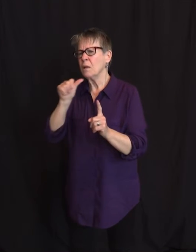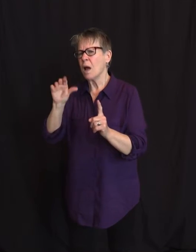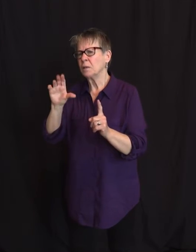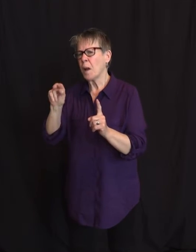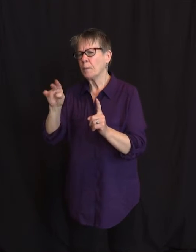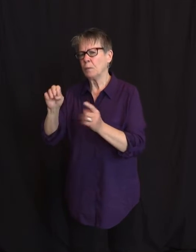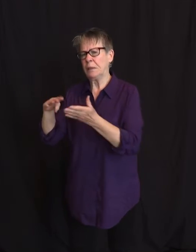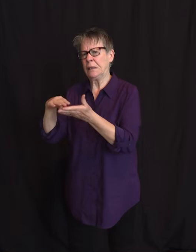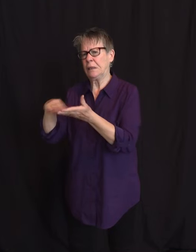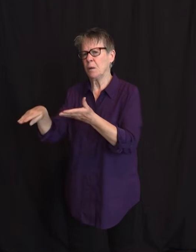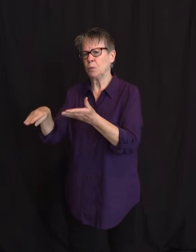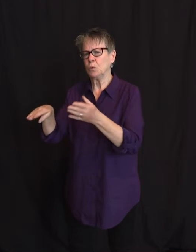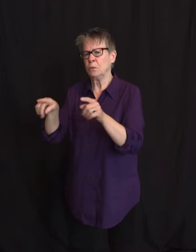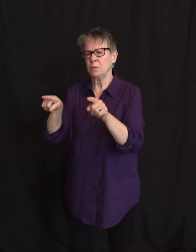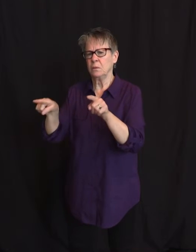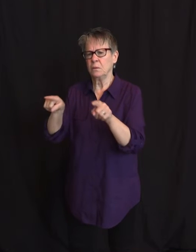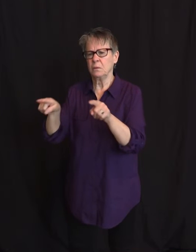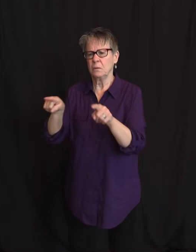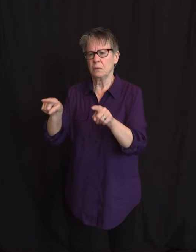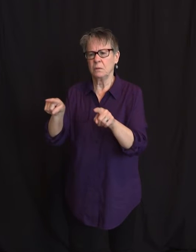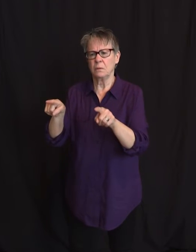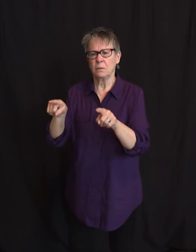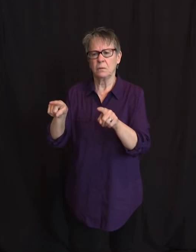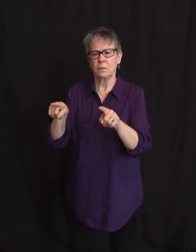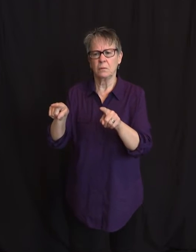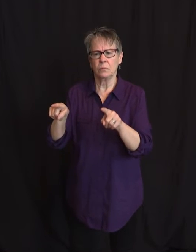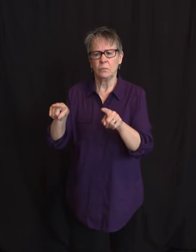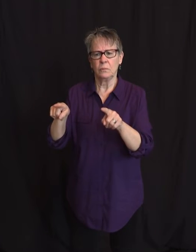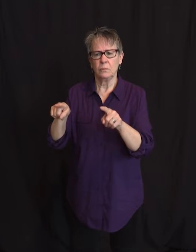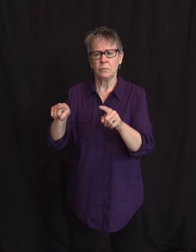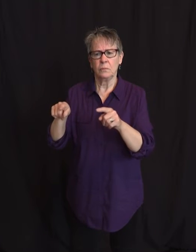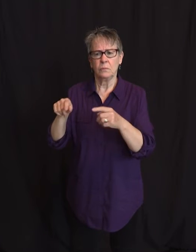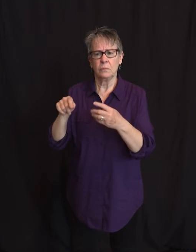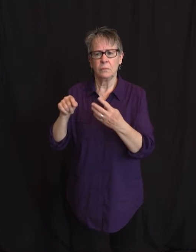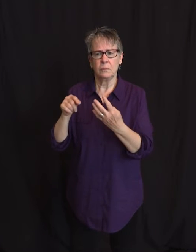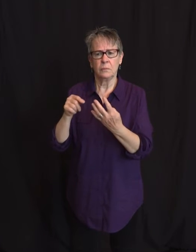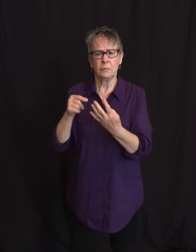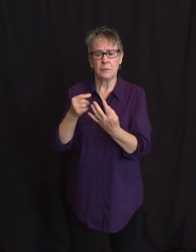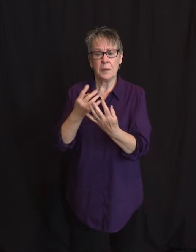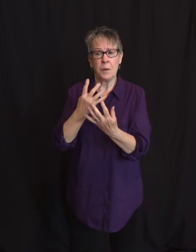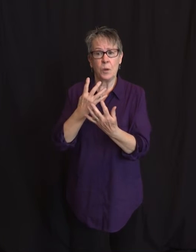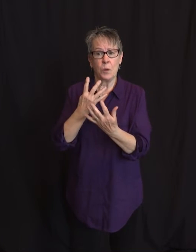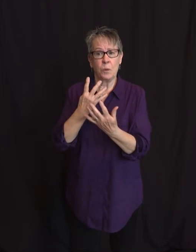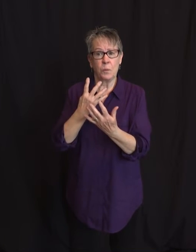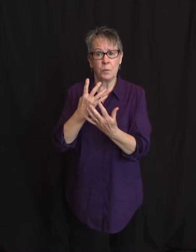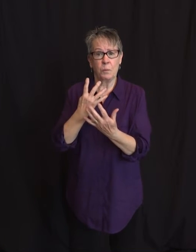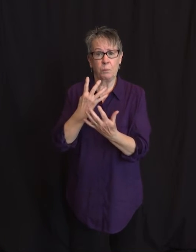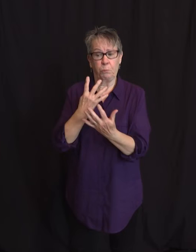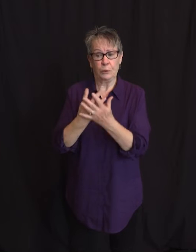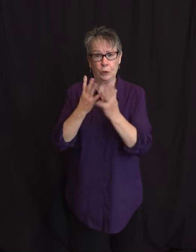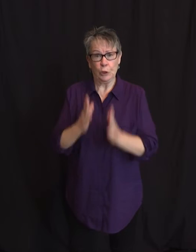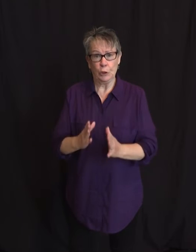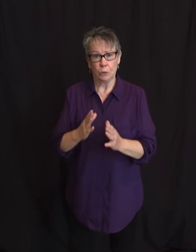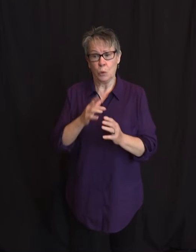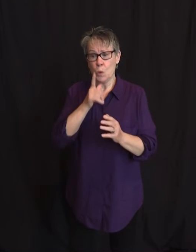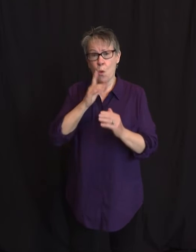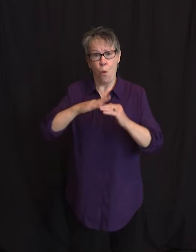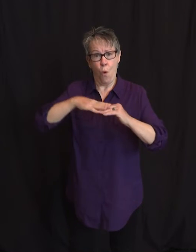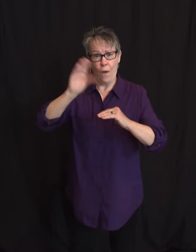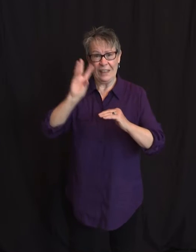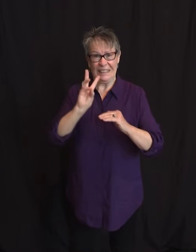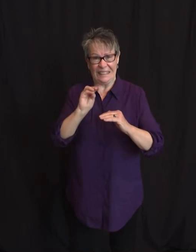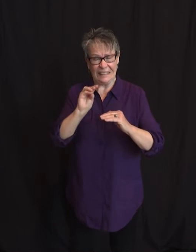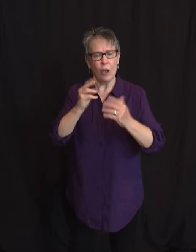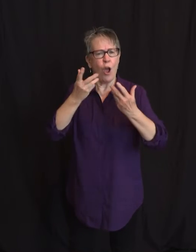of prisoners who are both over 60 and have underlying medical condition. He's now working through a list of people who